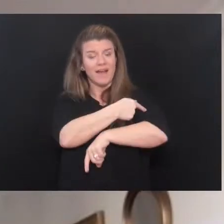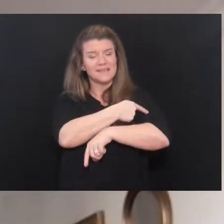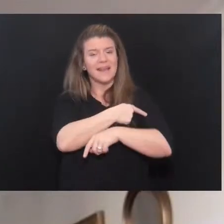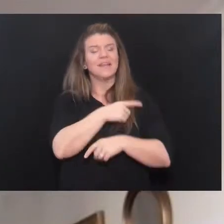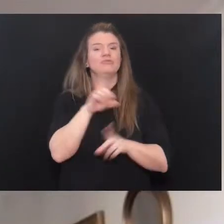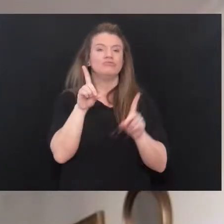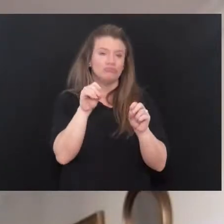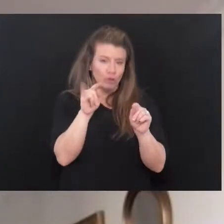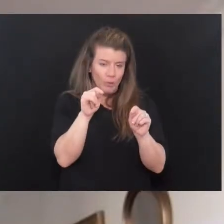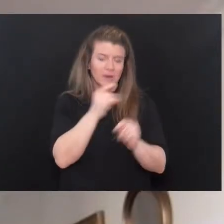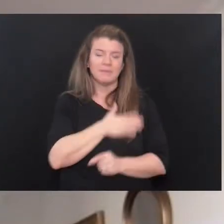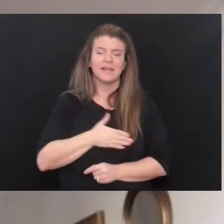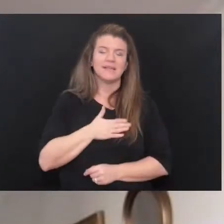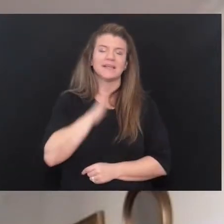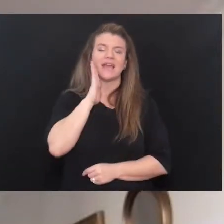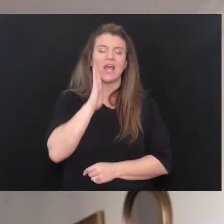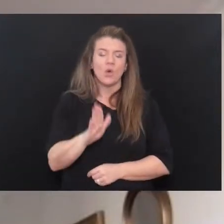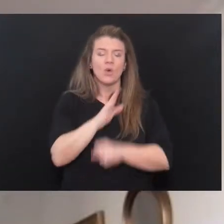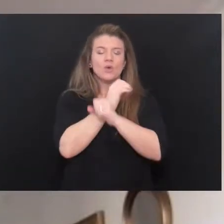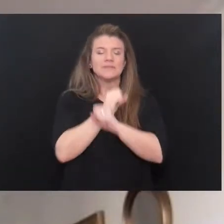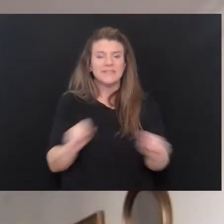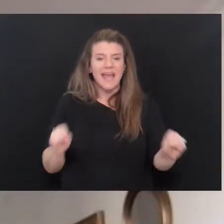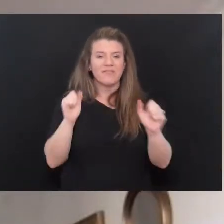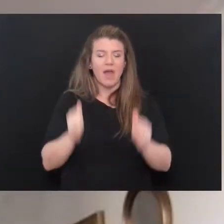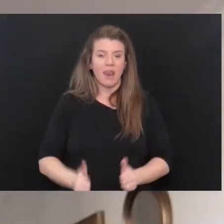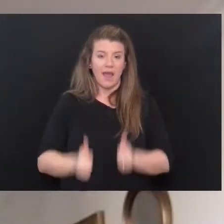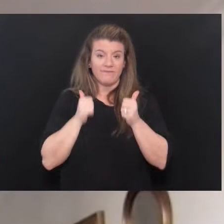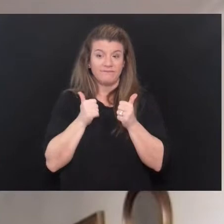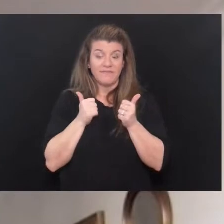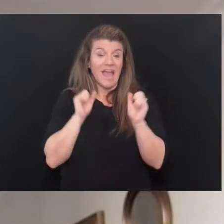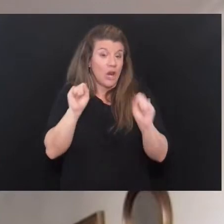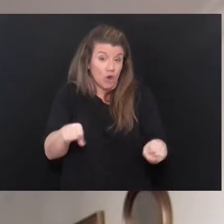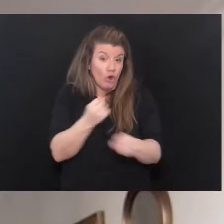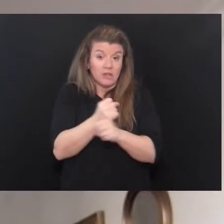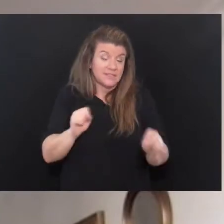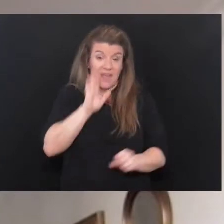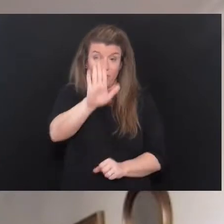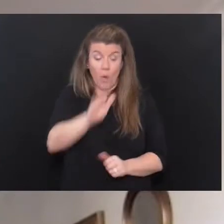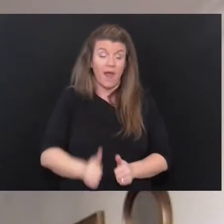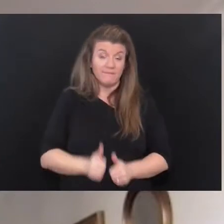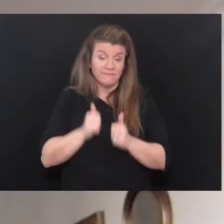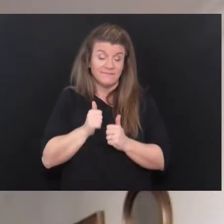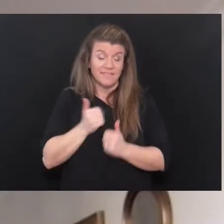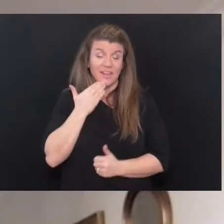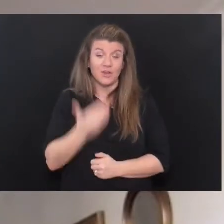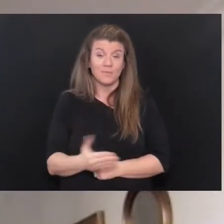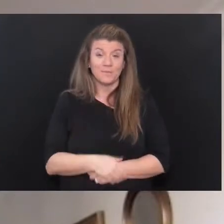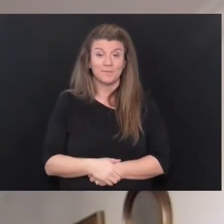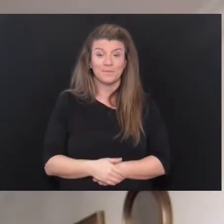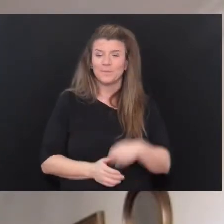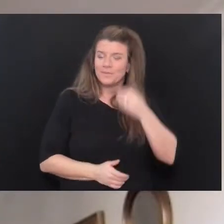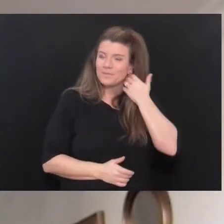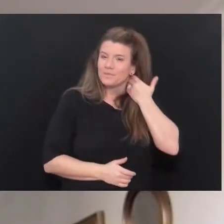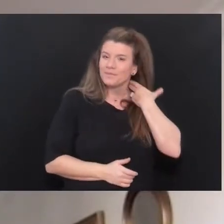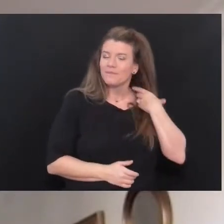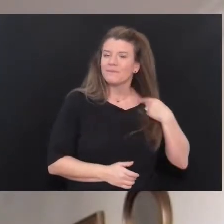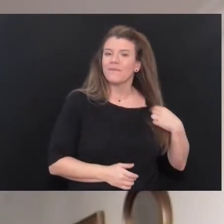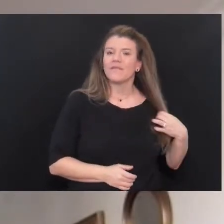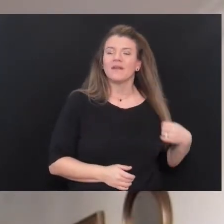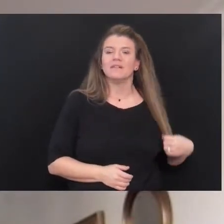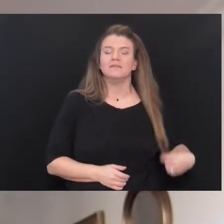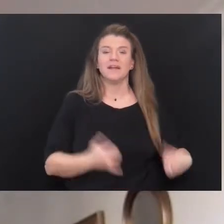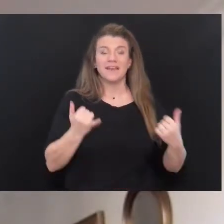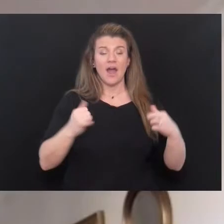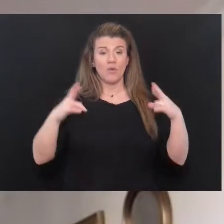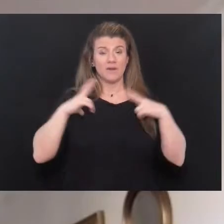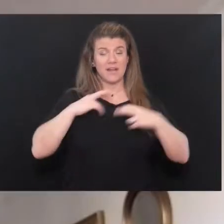to do so. It will save a life, and it may very well save your life. Thank you. Thank you, Dr. Marsh. Now let's go to